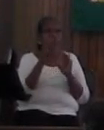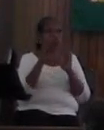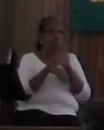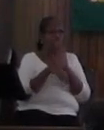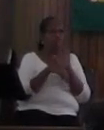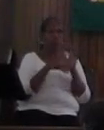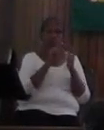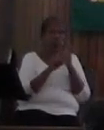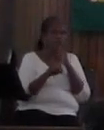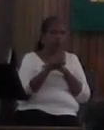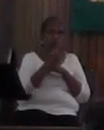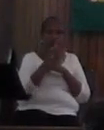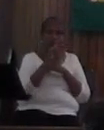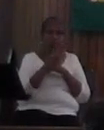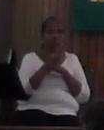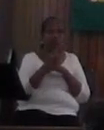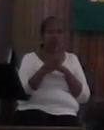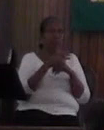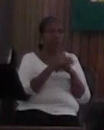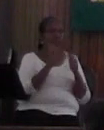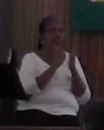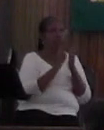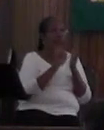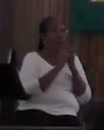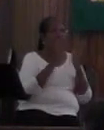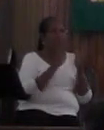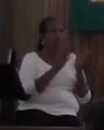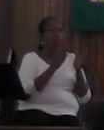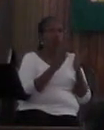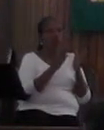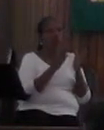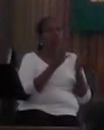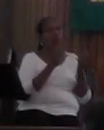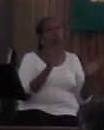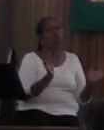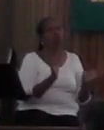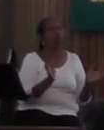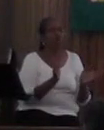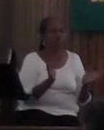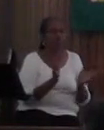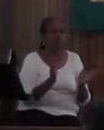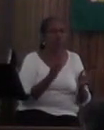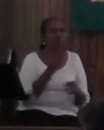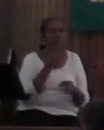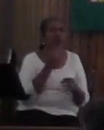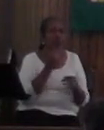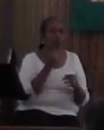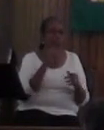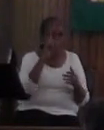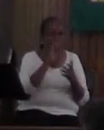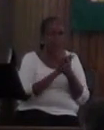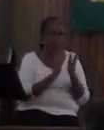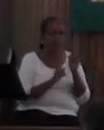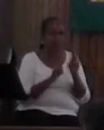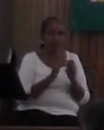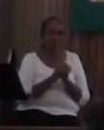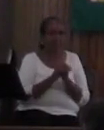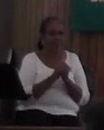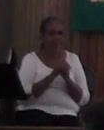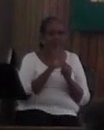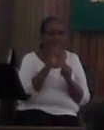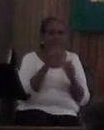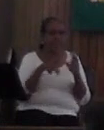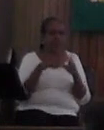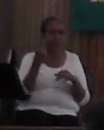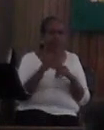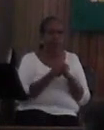verse 35, the writer tries to encourage the Jewish converts not to give up,